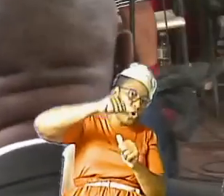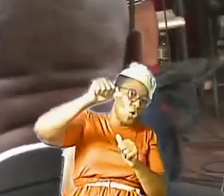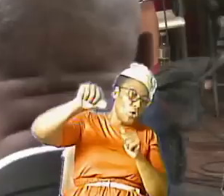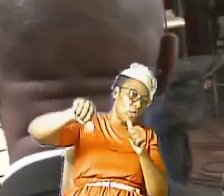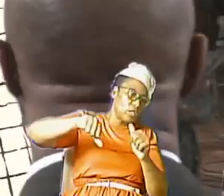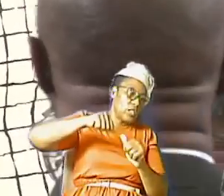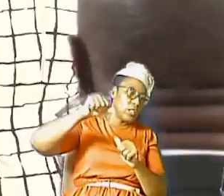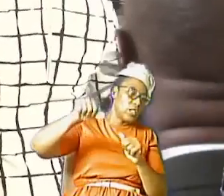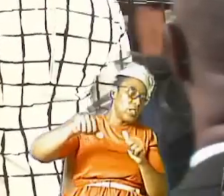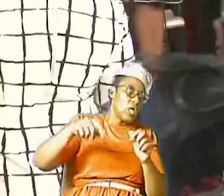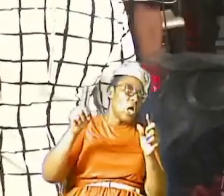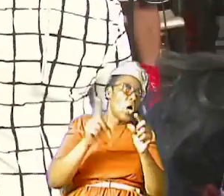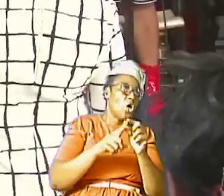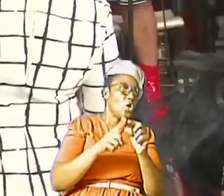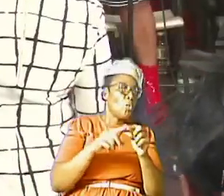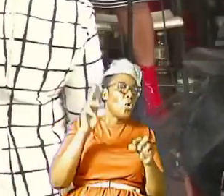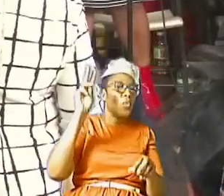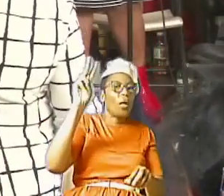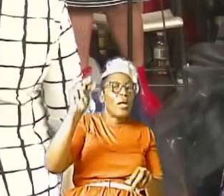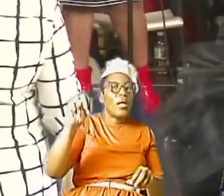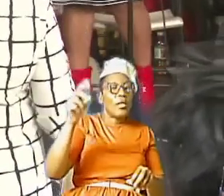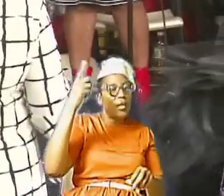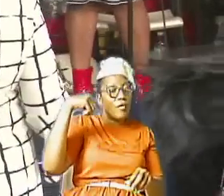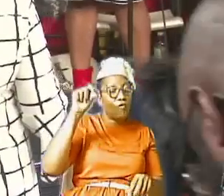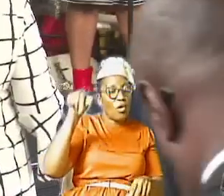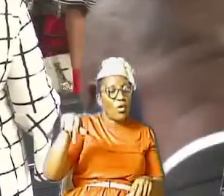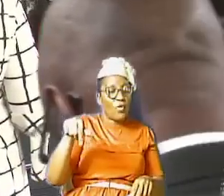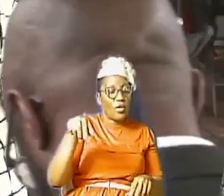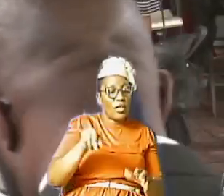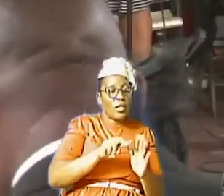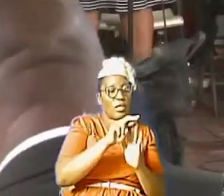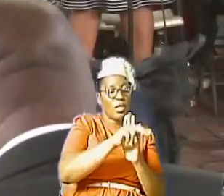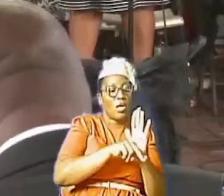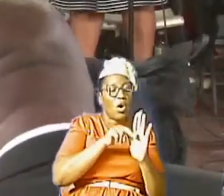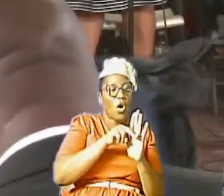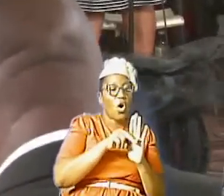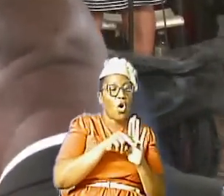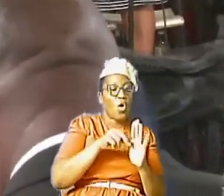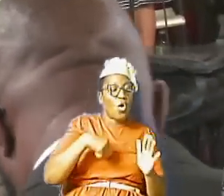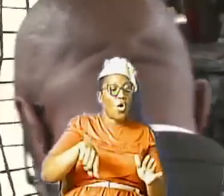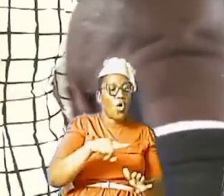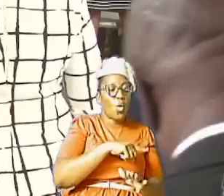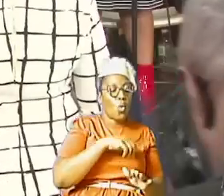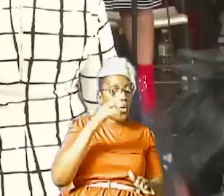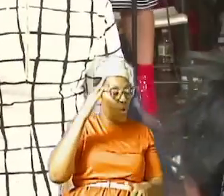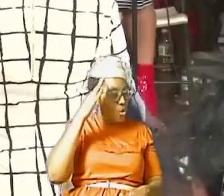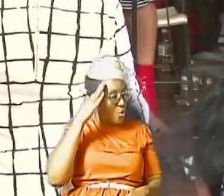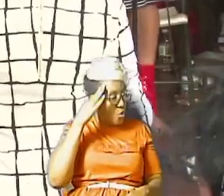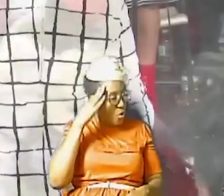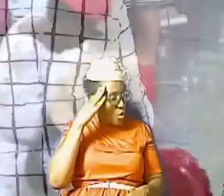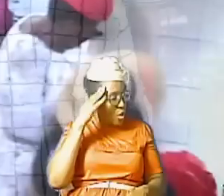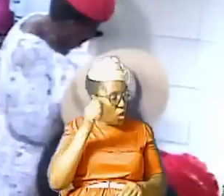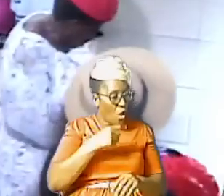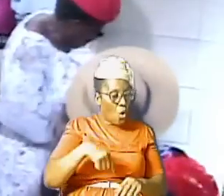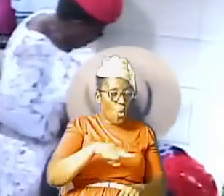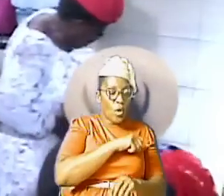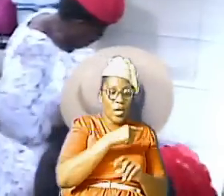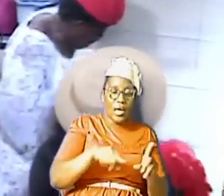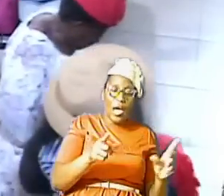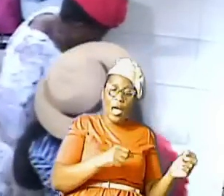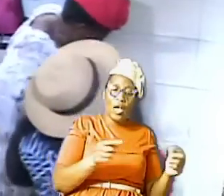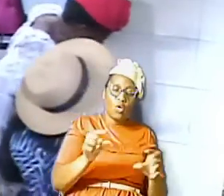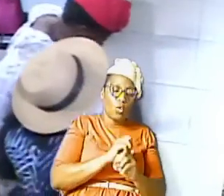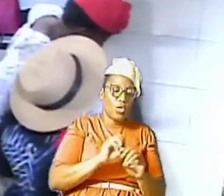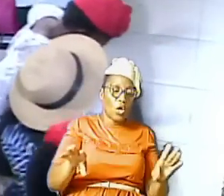and the clarity that is needed for this hour. Ah, God, we recognize we can do